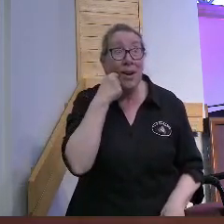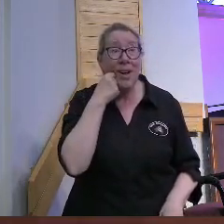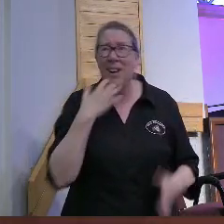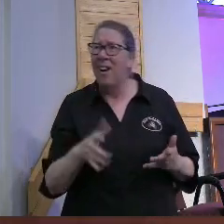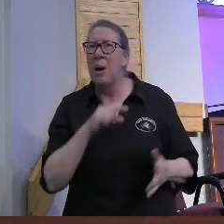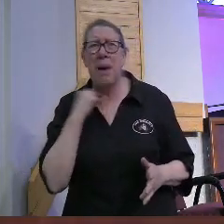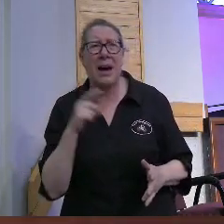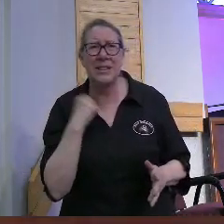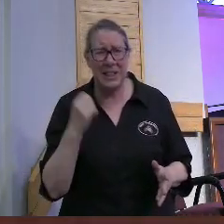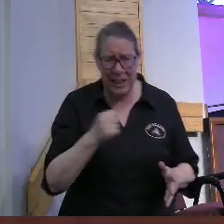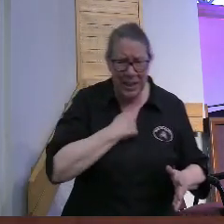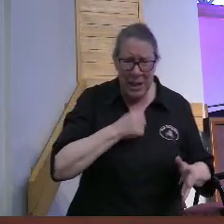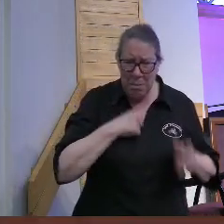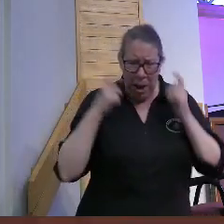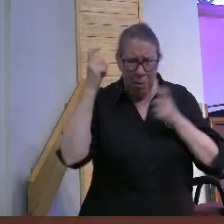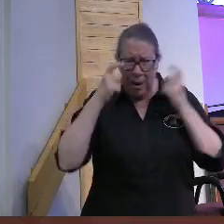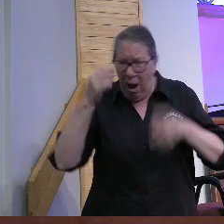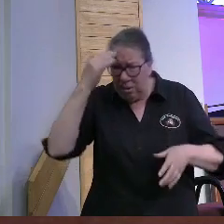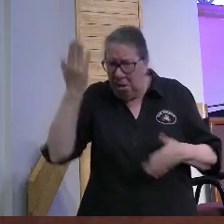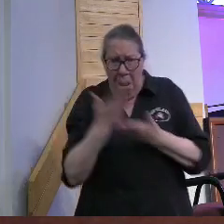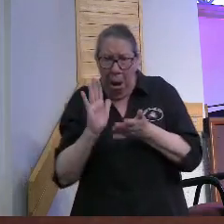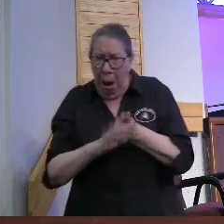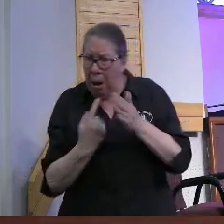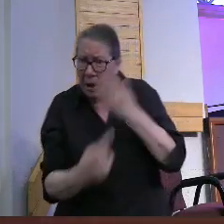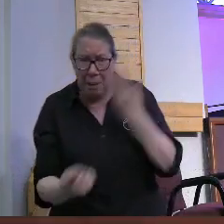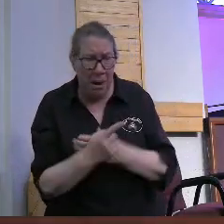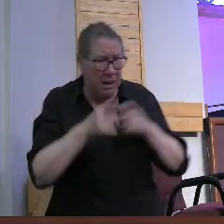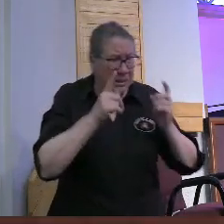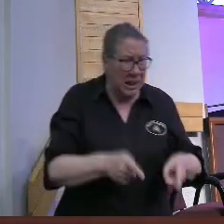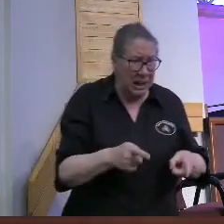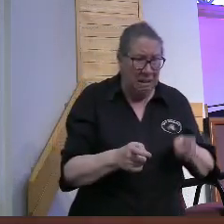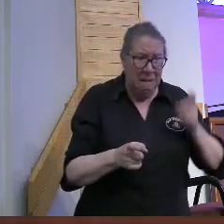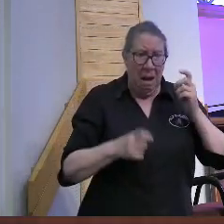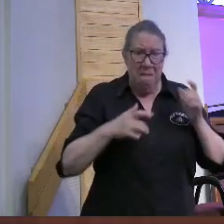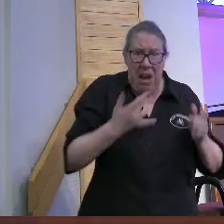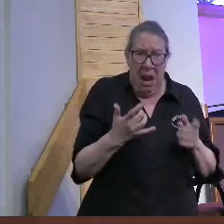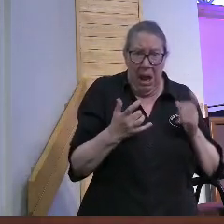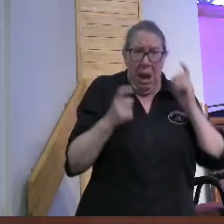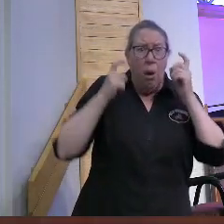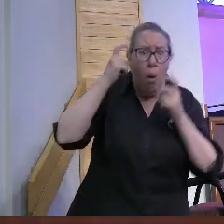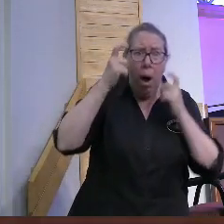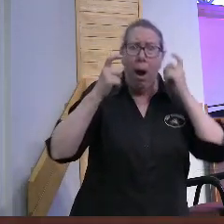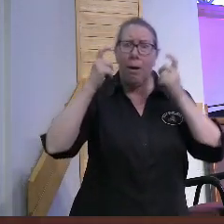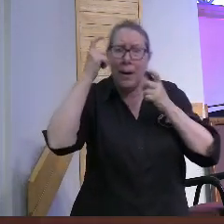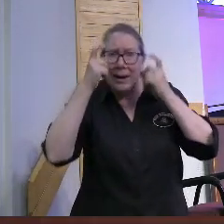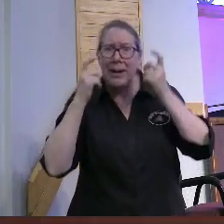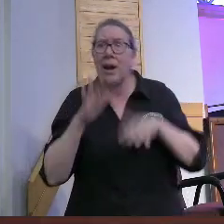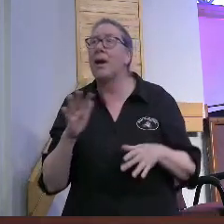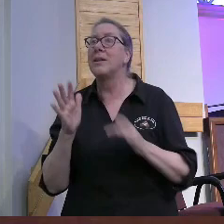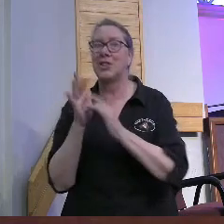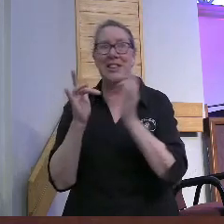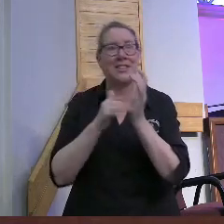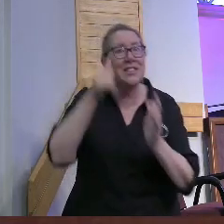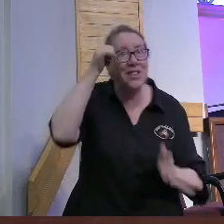bring this worry up. I don't know how it happened. It just started. I started feeling anxious. I started feeling worried. And Jesus knows.